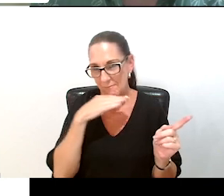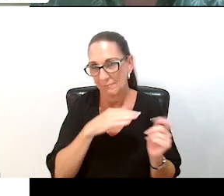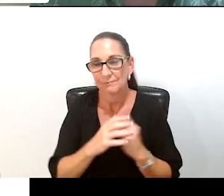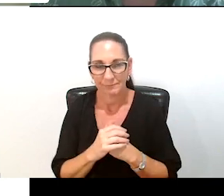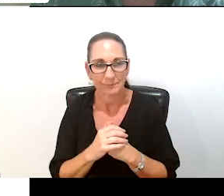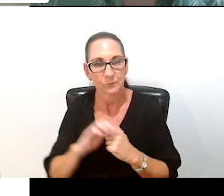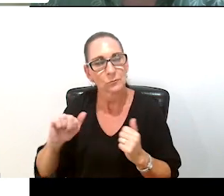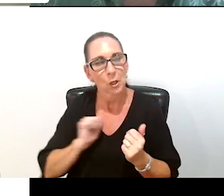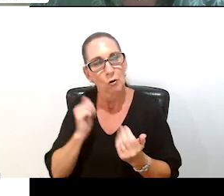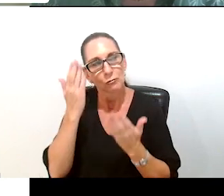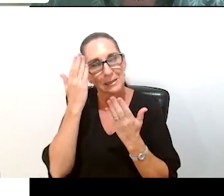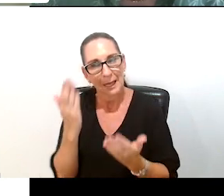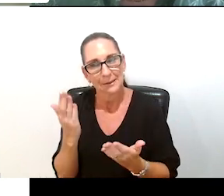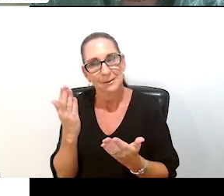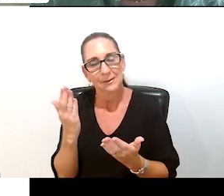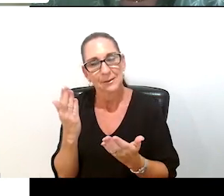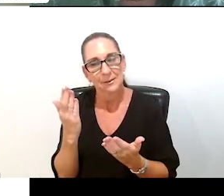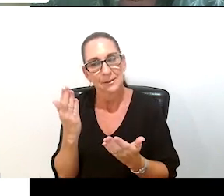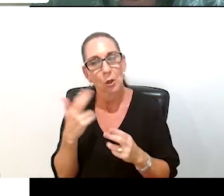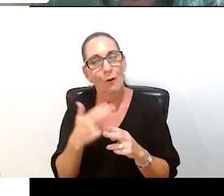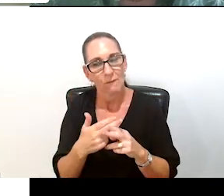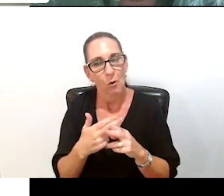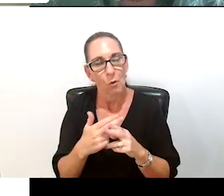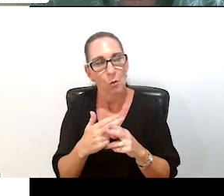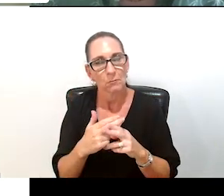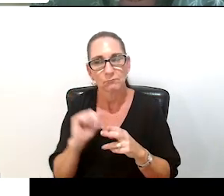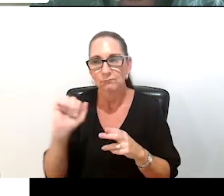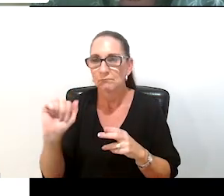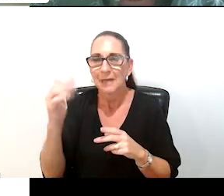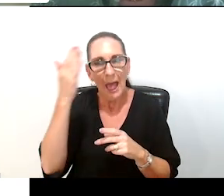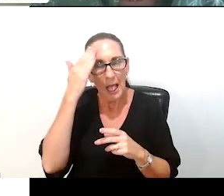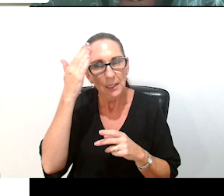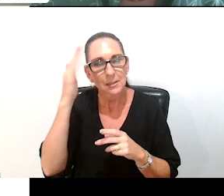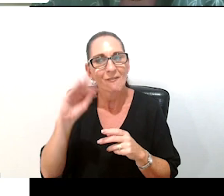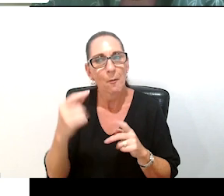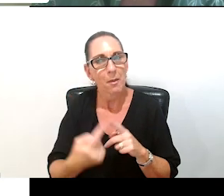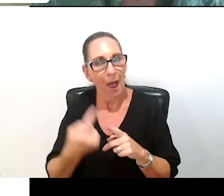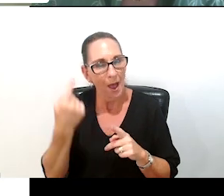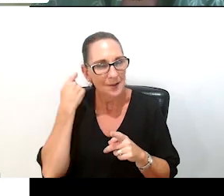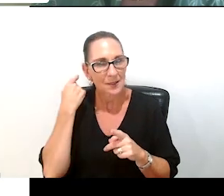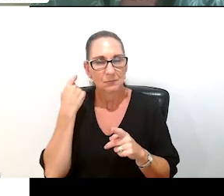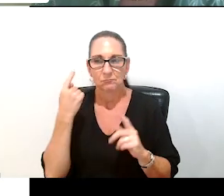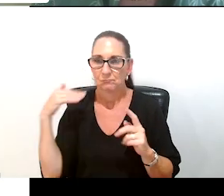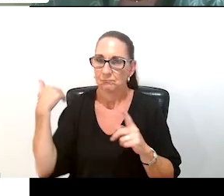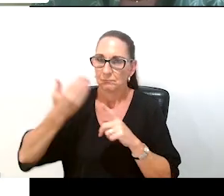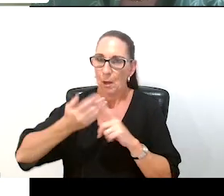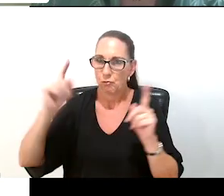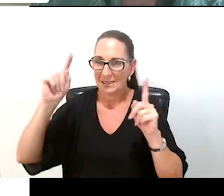We pay our respects to elders past, present, and emerging.